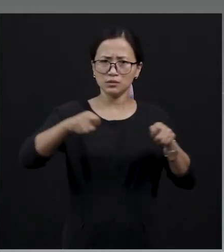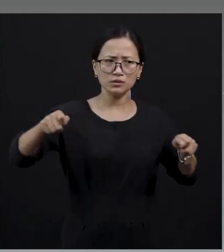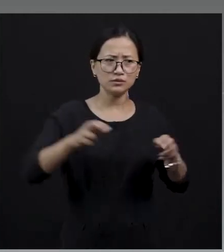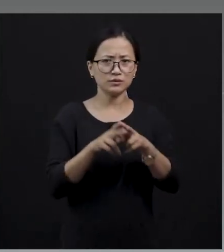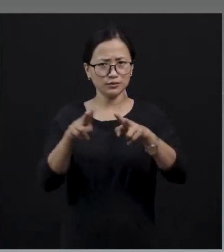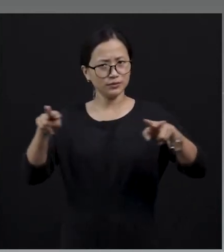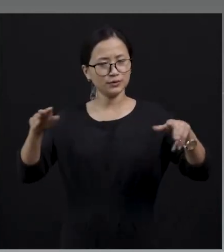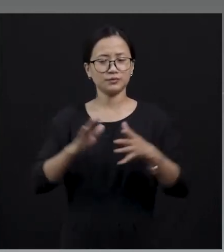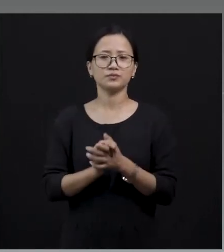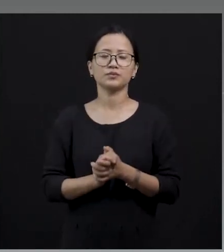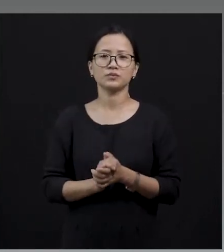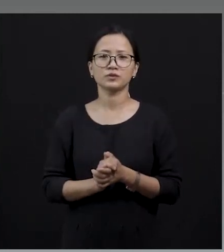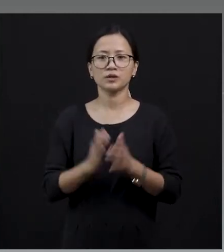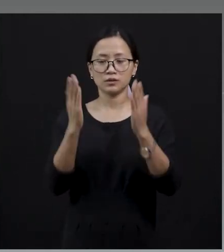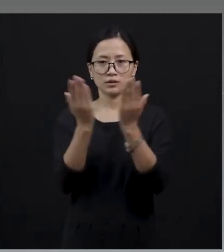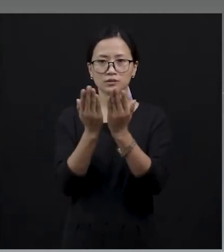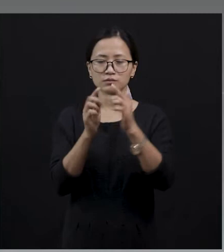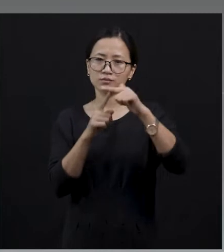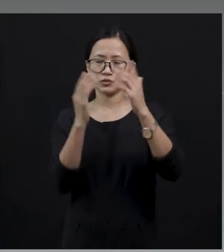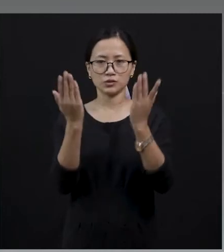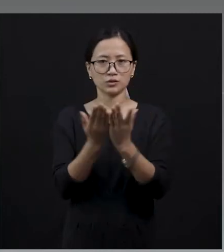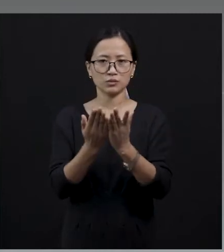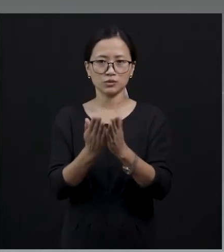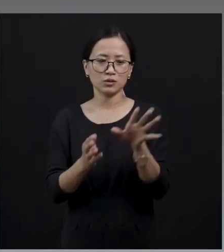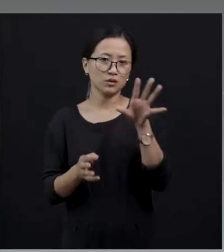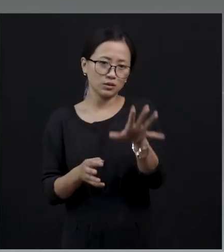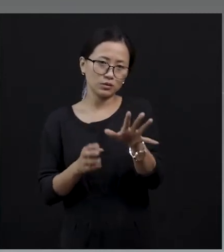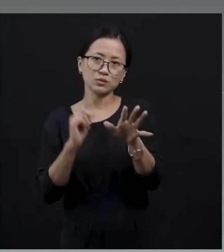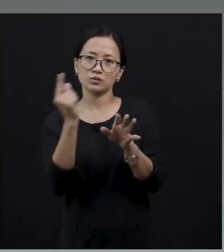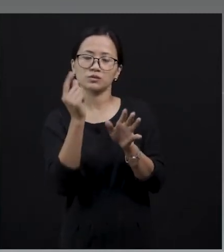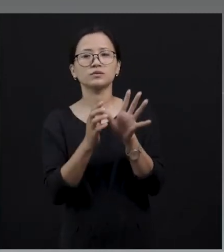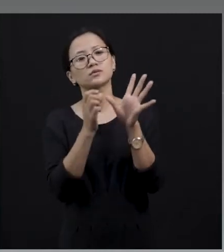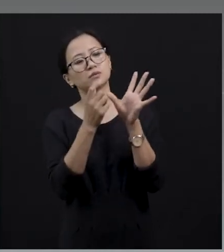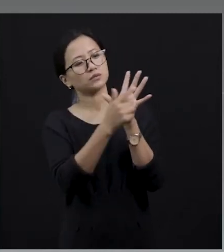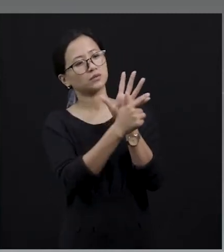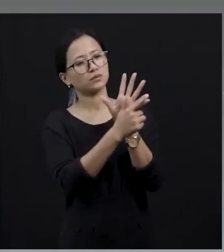use this hand span to measure this textbook. So the first hand span,